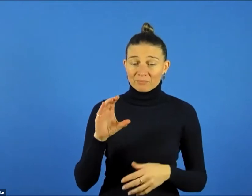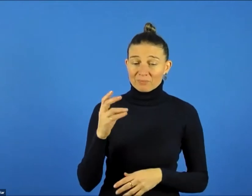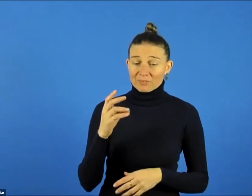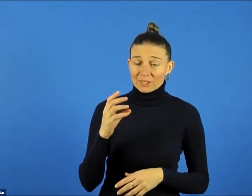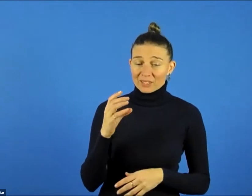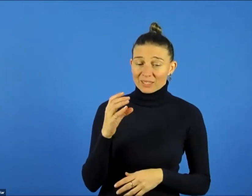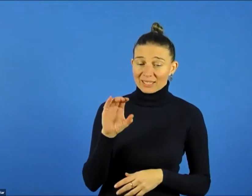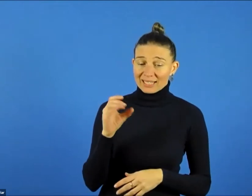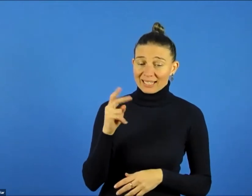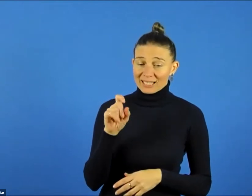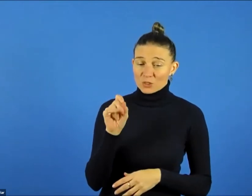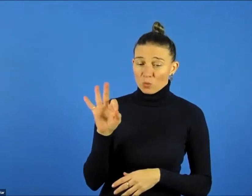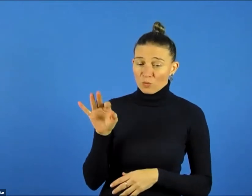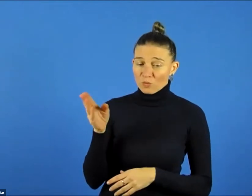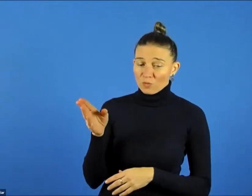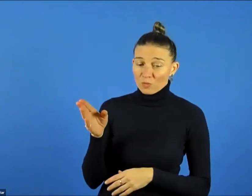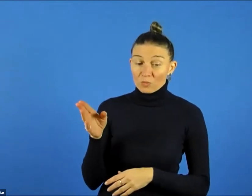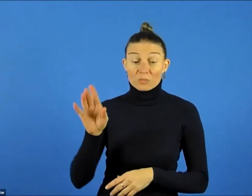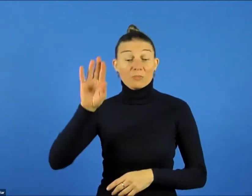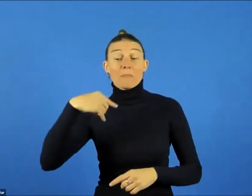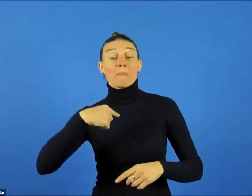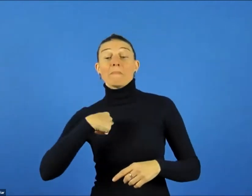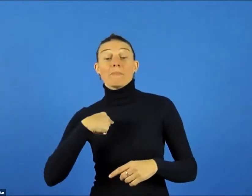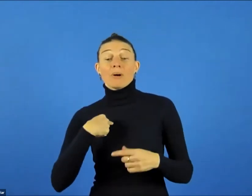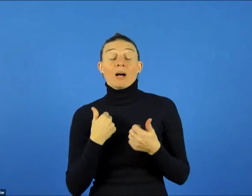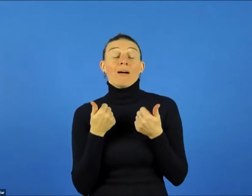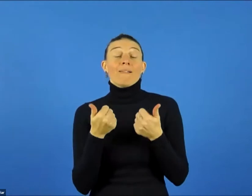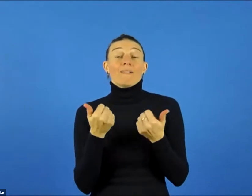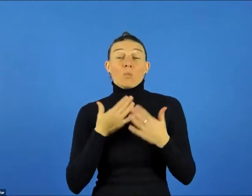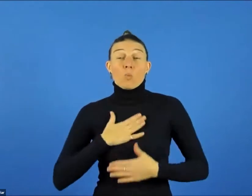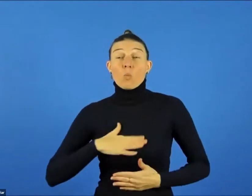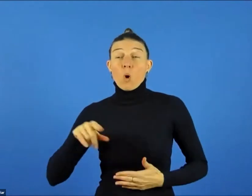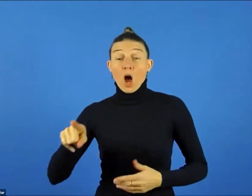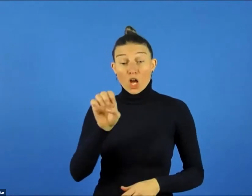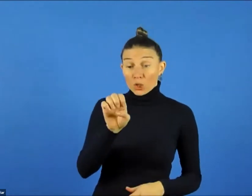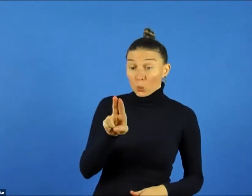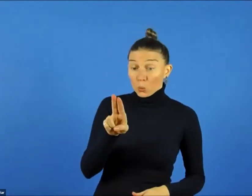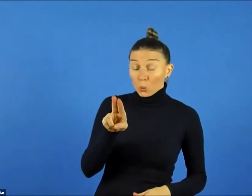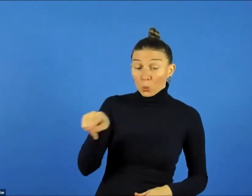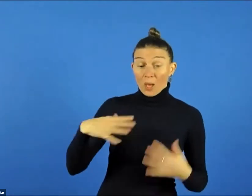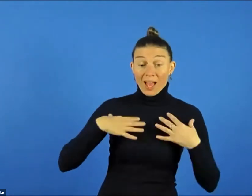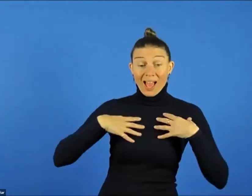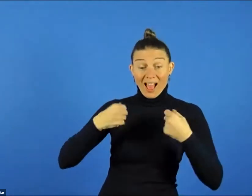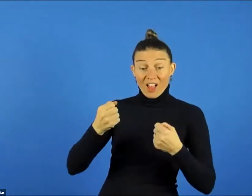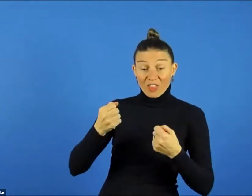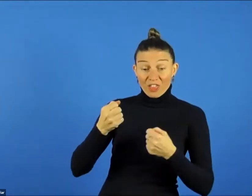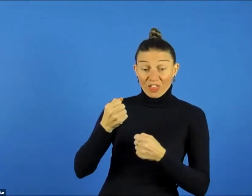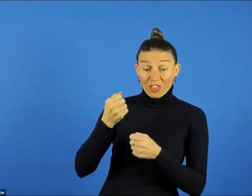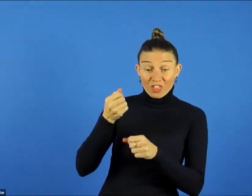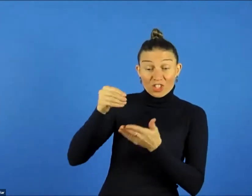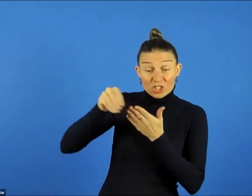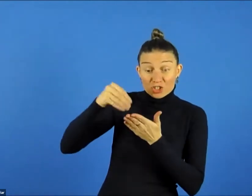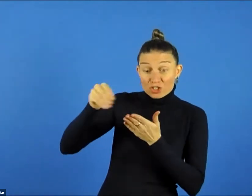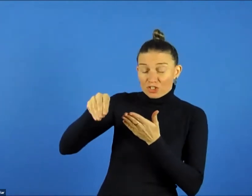is that the health insurances in all the European countries have more awareness about that